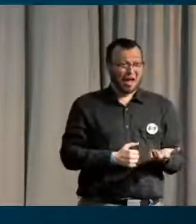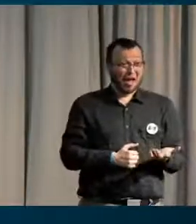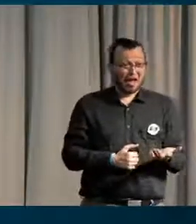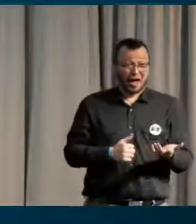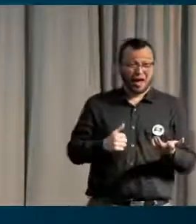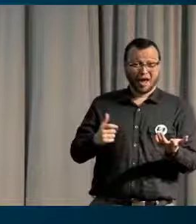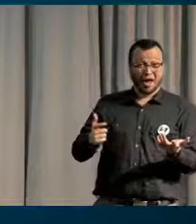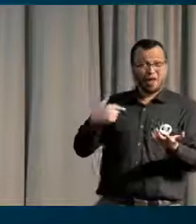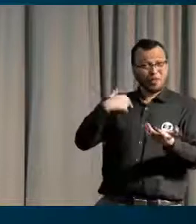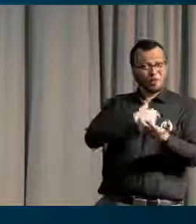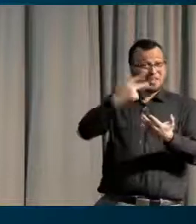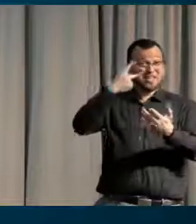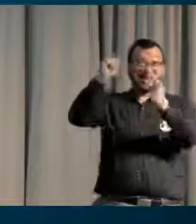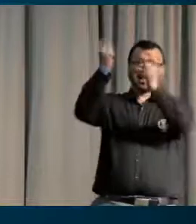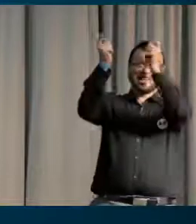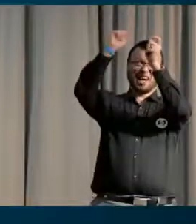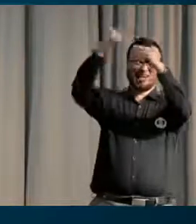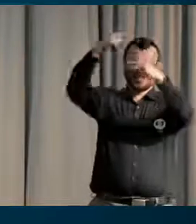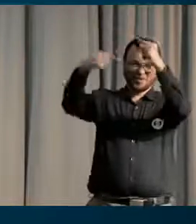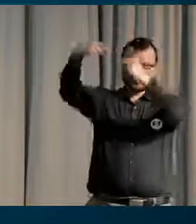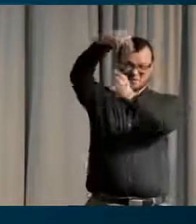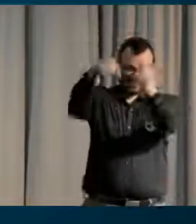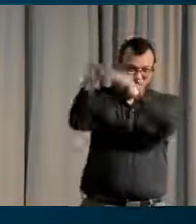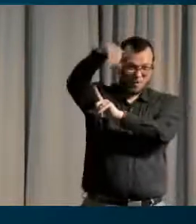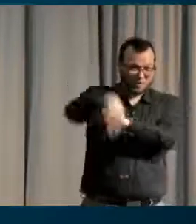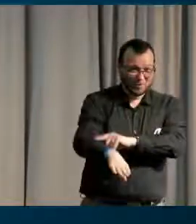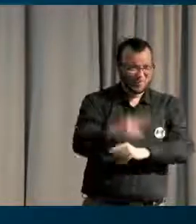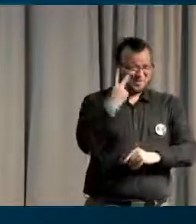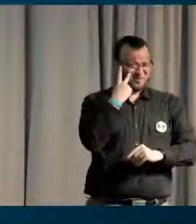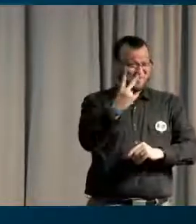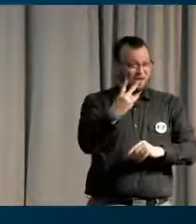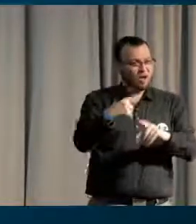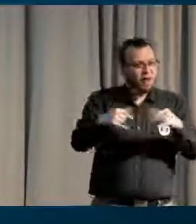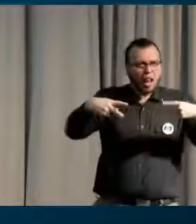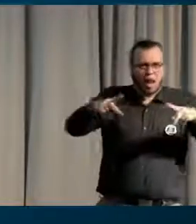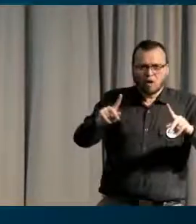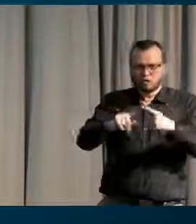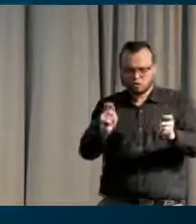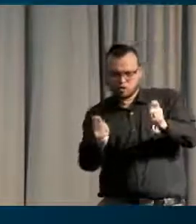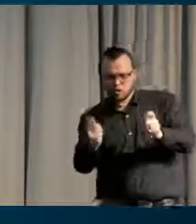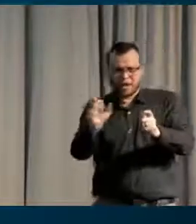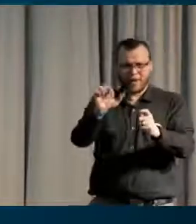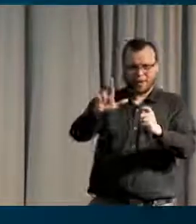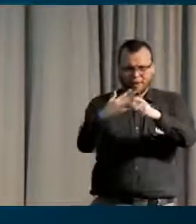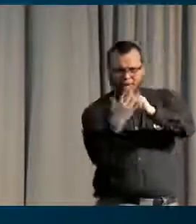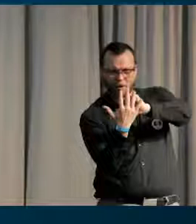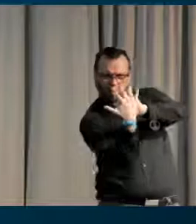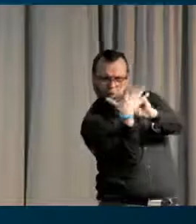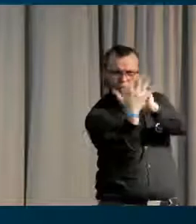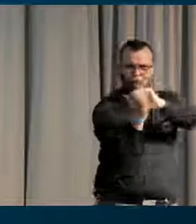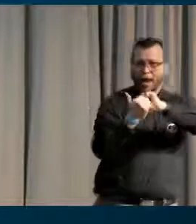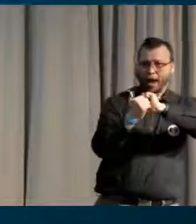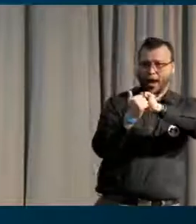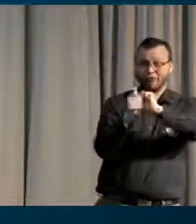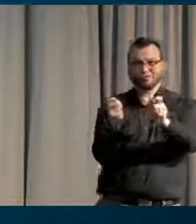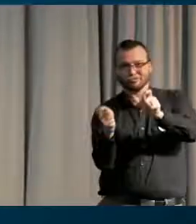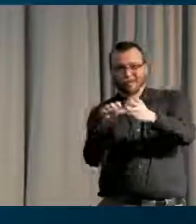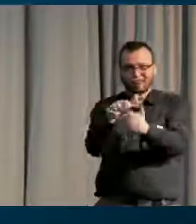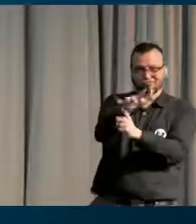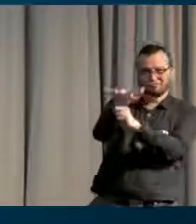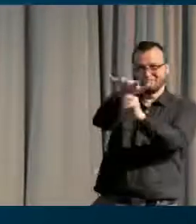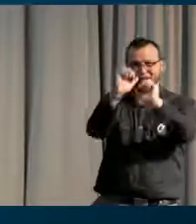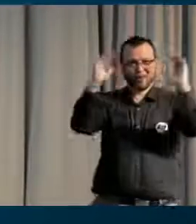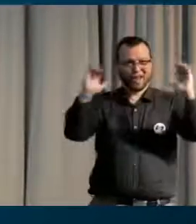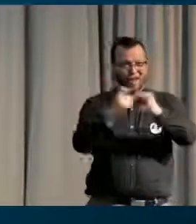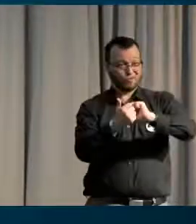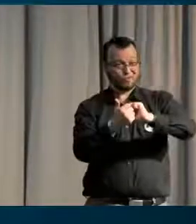All right, and we actually saw it doing a fun little nosedive there. But you were able to manipulate air in so many different ways with flight, and I hope as you explore